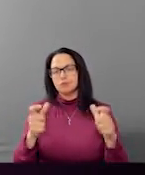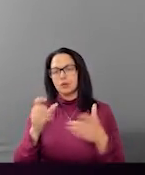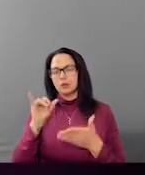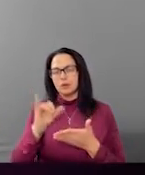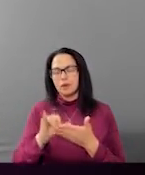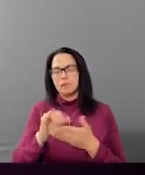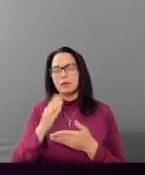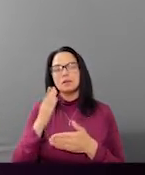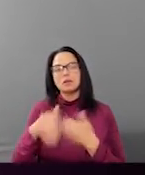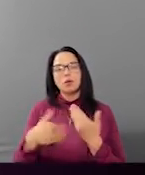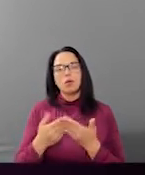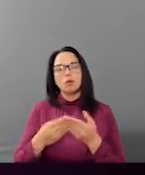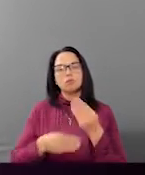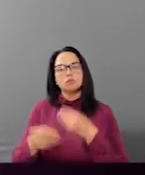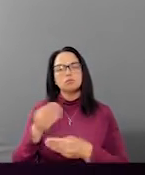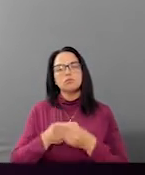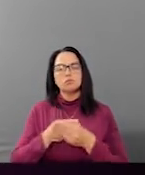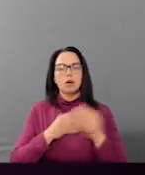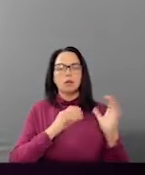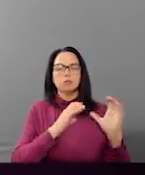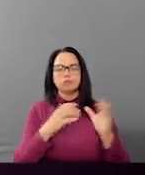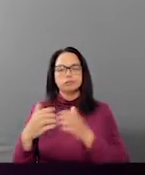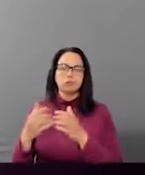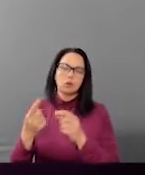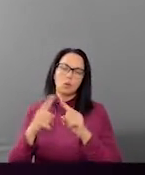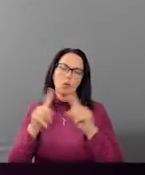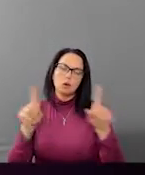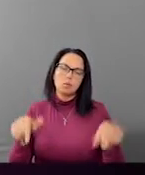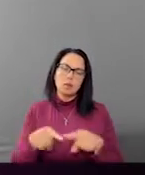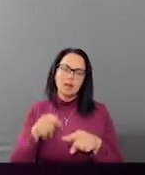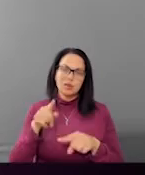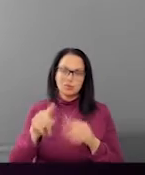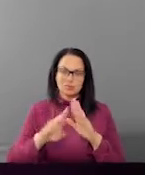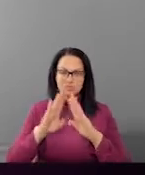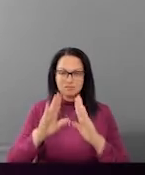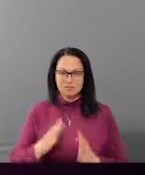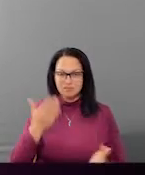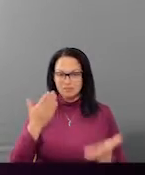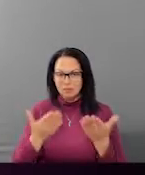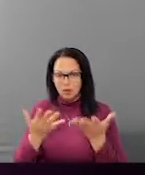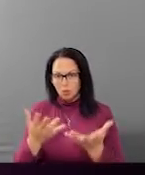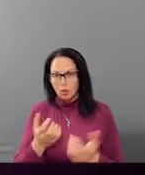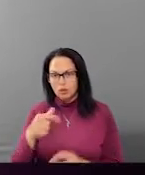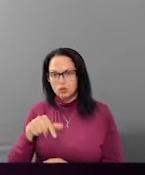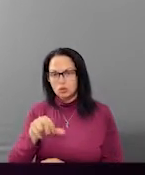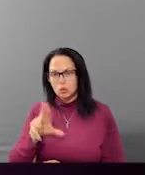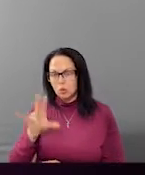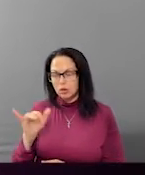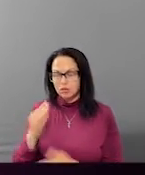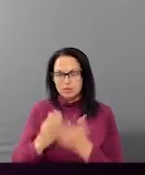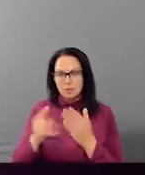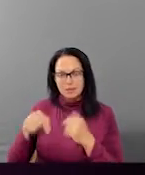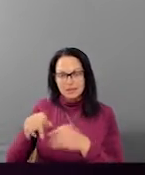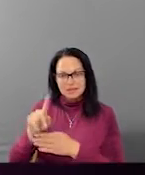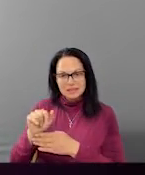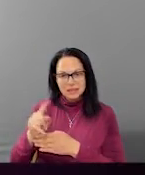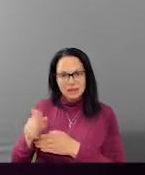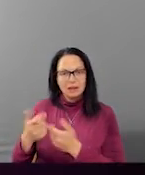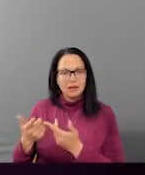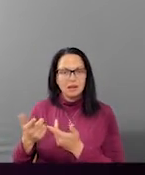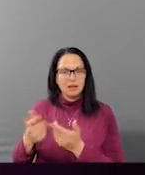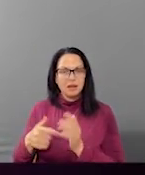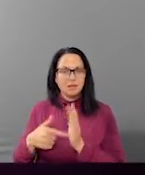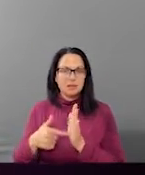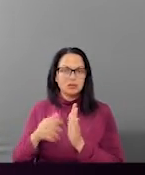these transactions are batched together in a block. And now you, as a developer who might want to query for some of this data and maybe serve it up in your